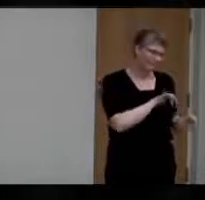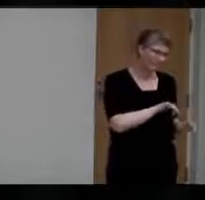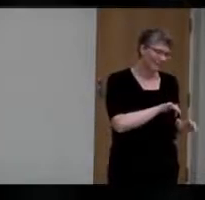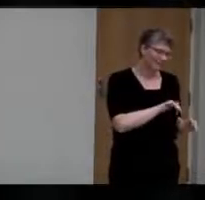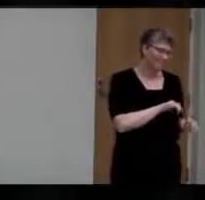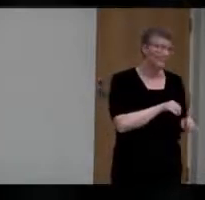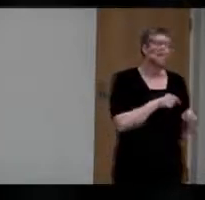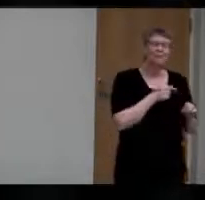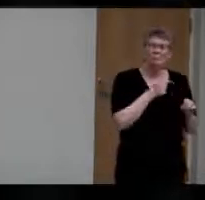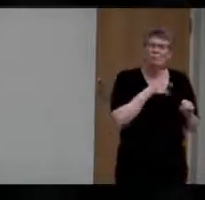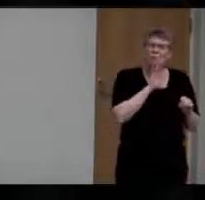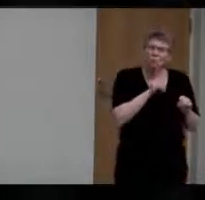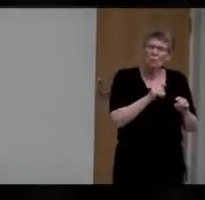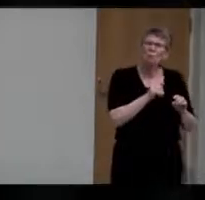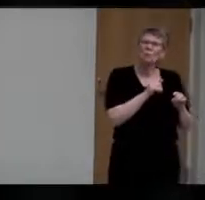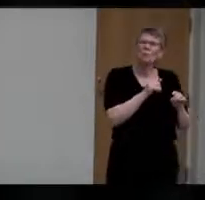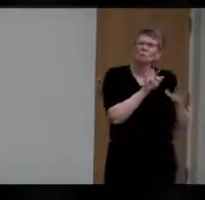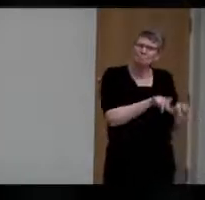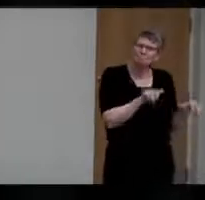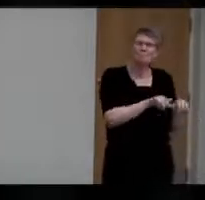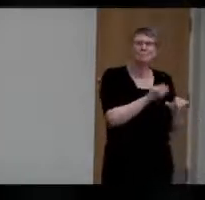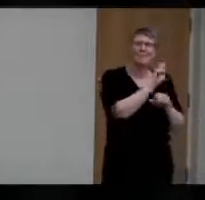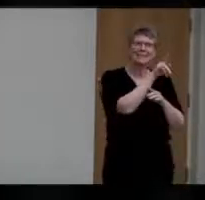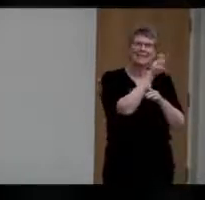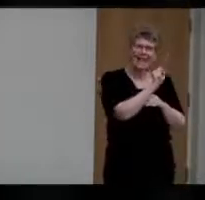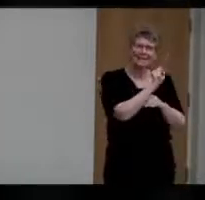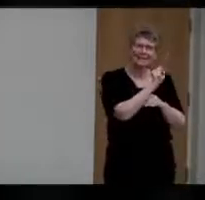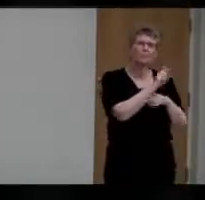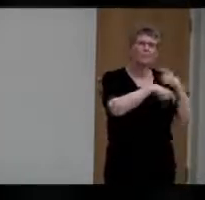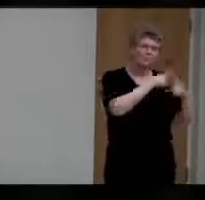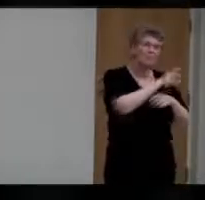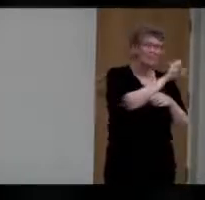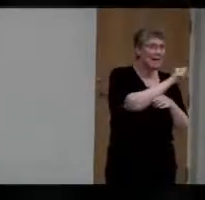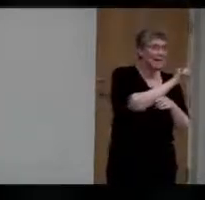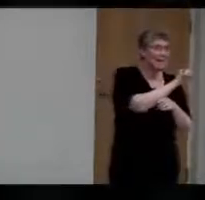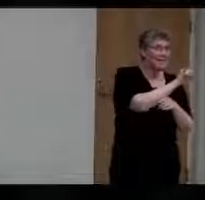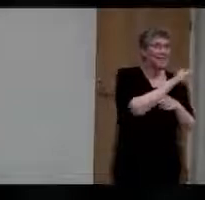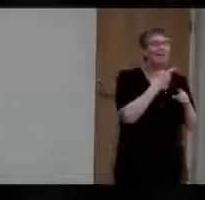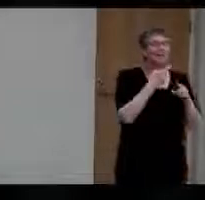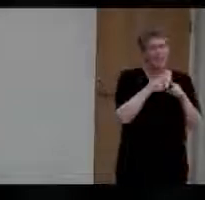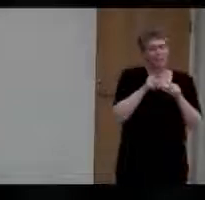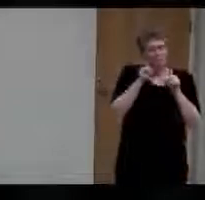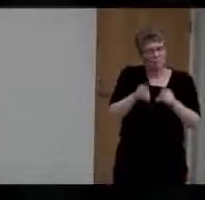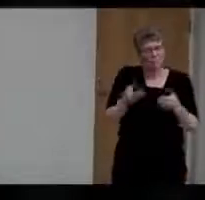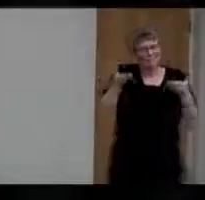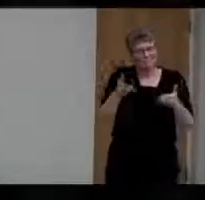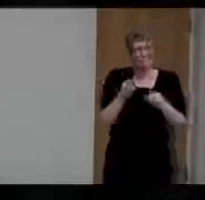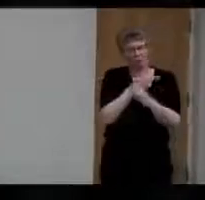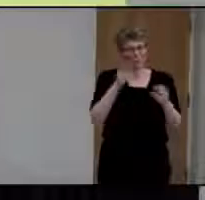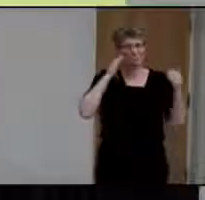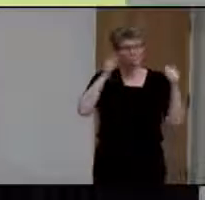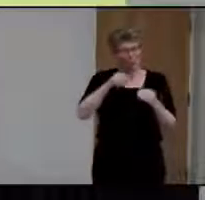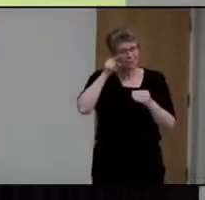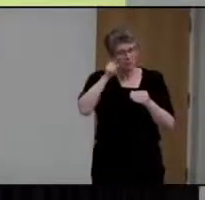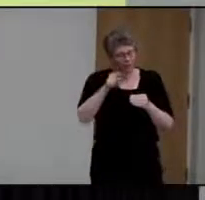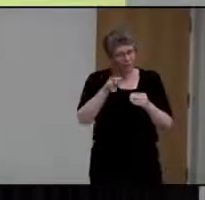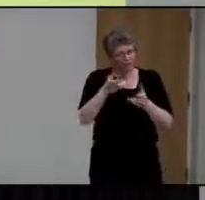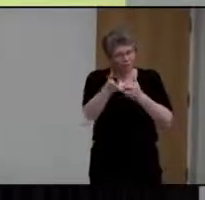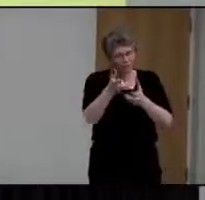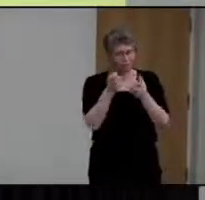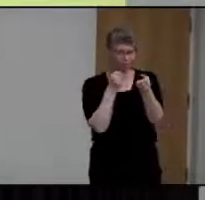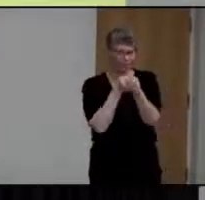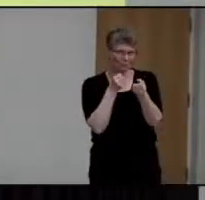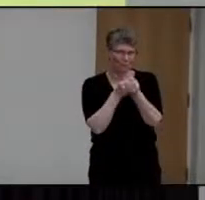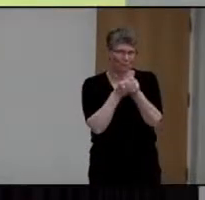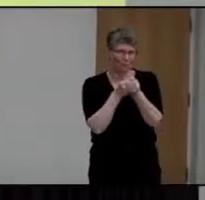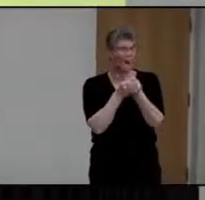to the physician, but they're focused on you and not on the screen. Wouldn't that be revolutionary in healthcare? Yet I do